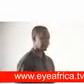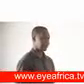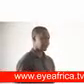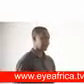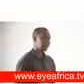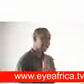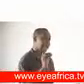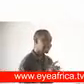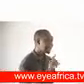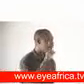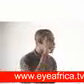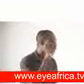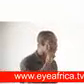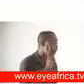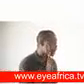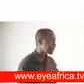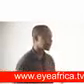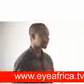Dear Dad,